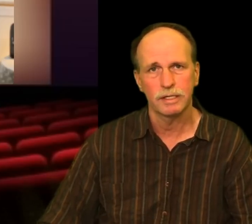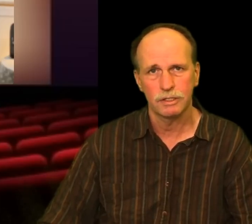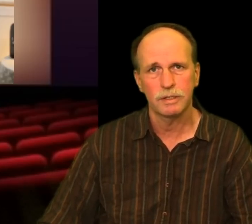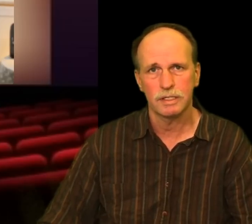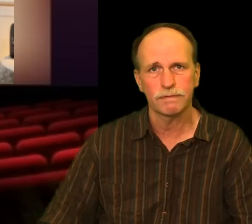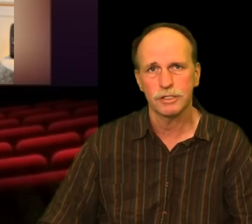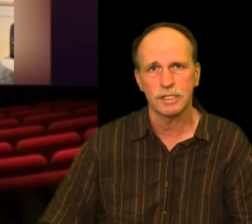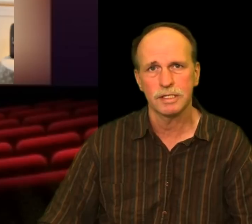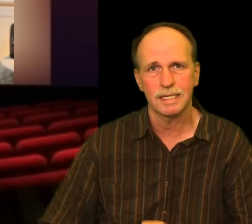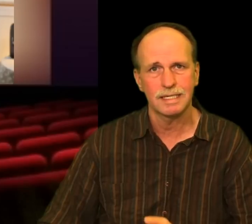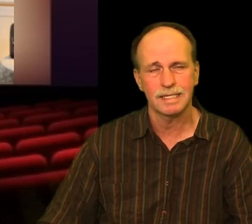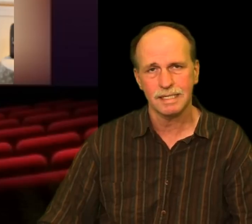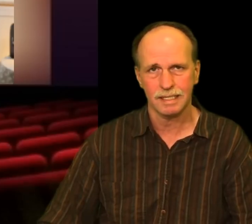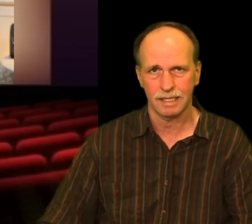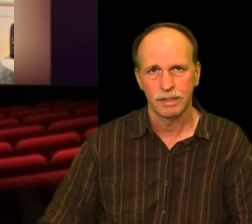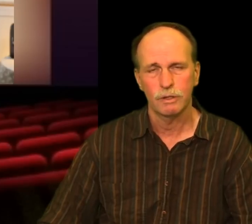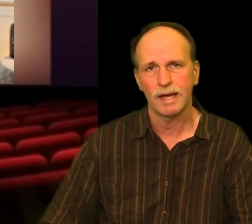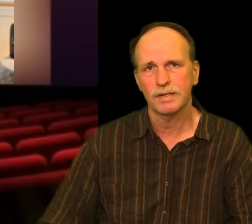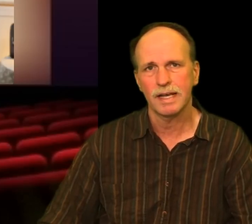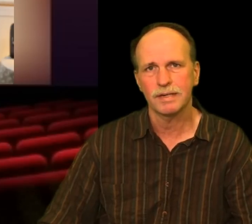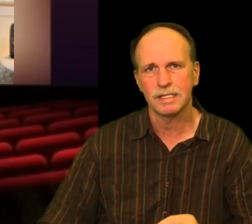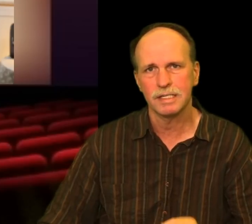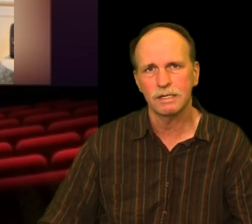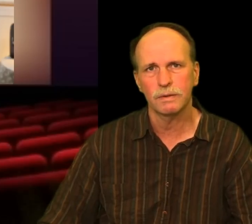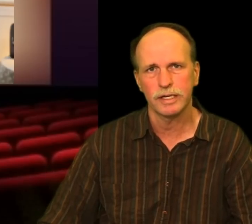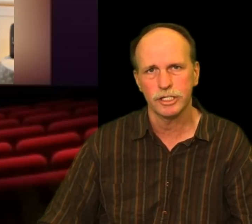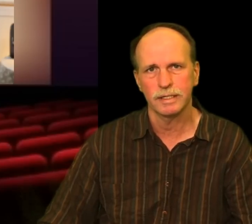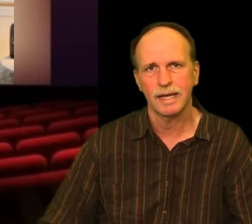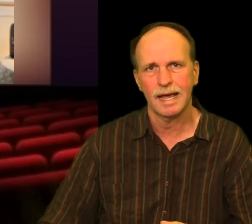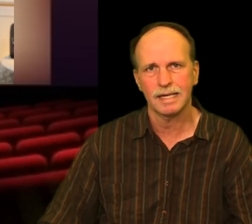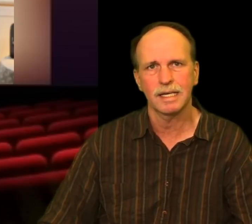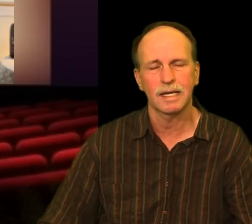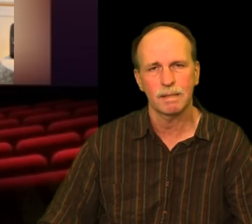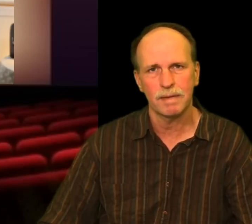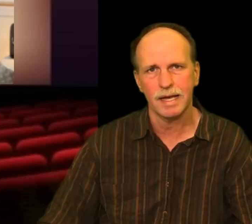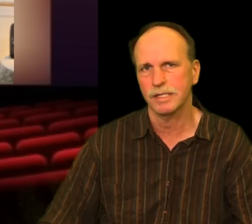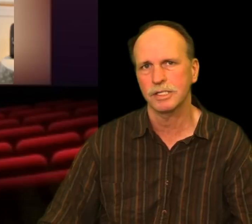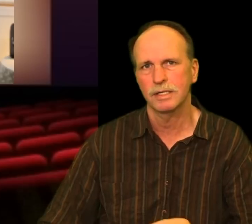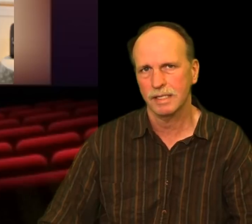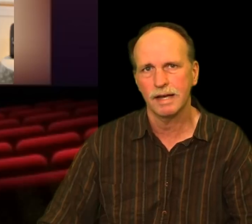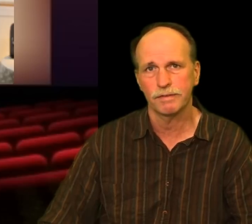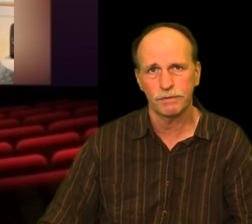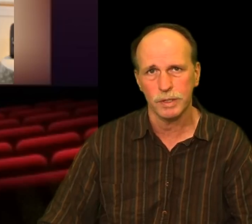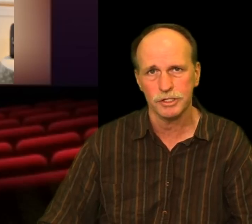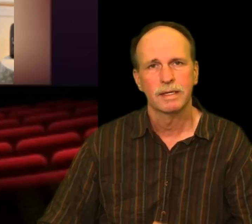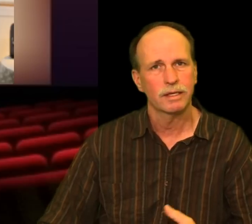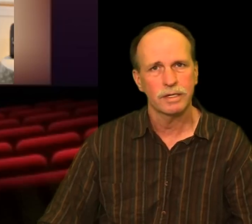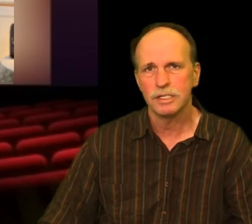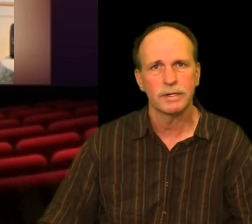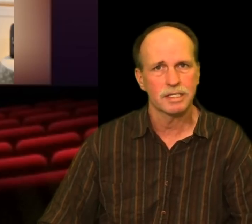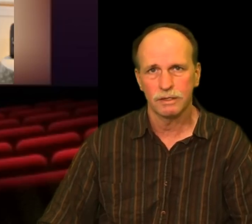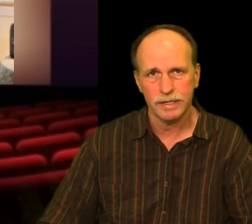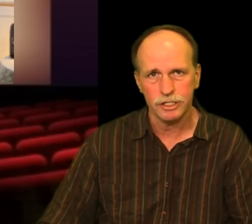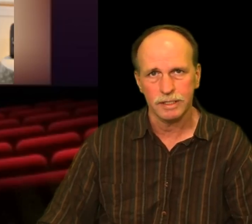solely due to differences in density. You have to have an acceleration acting on a mass to have a force. There